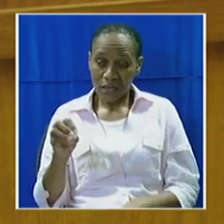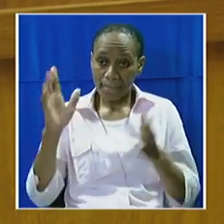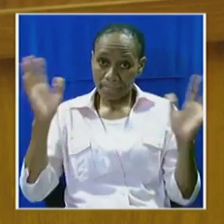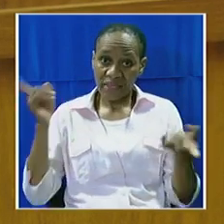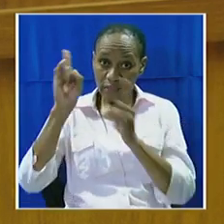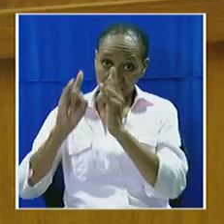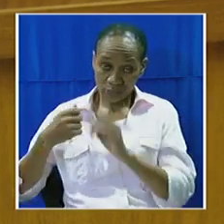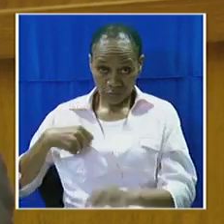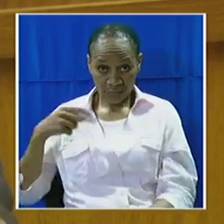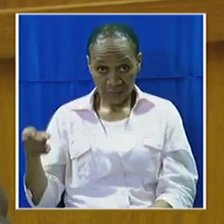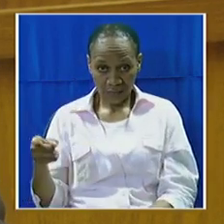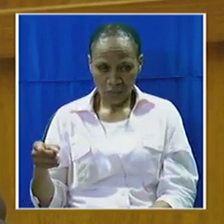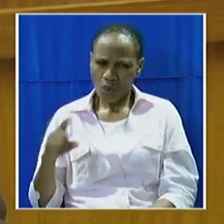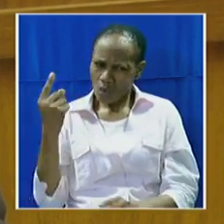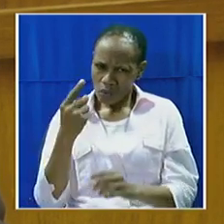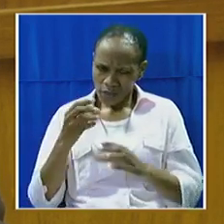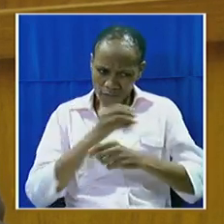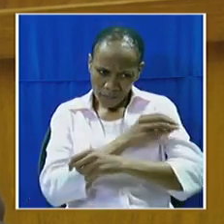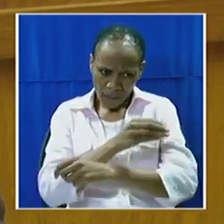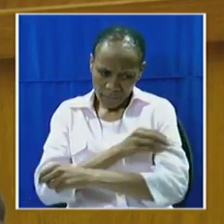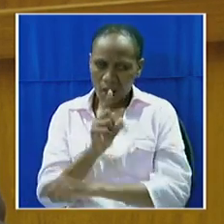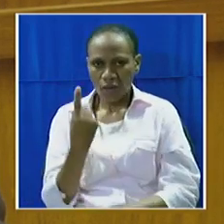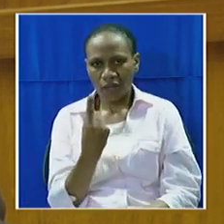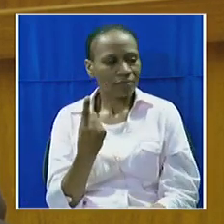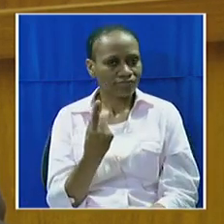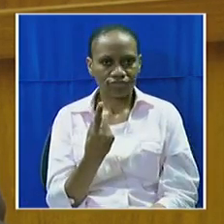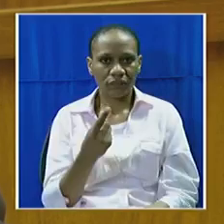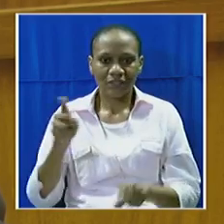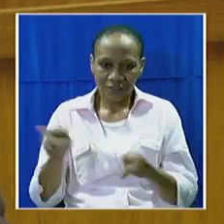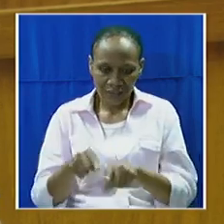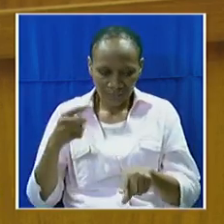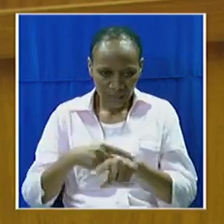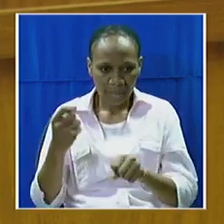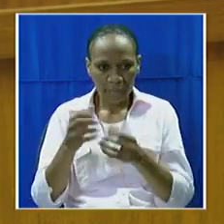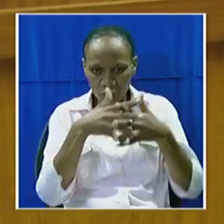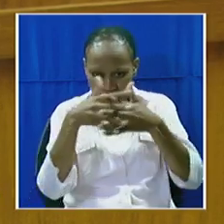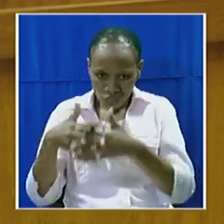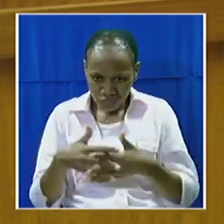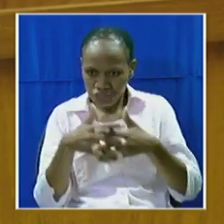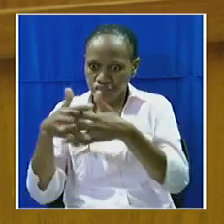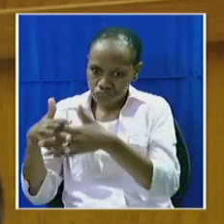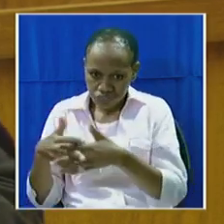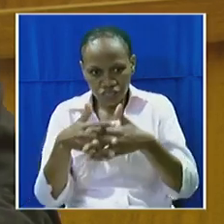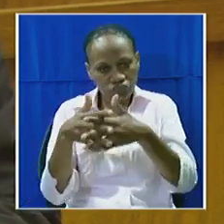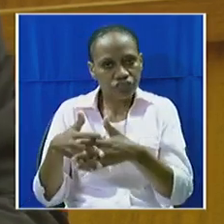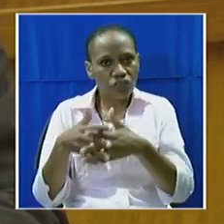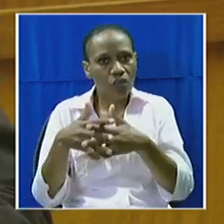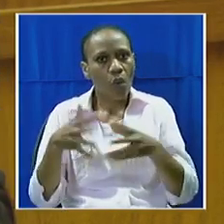only be strengthened, but also synergized to achieve a common